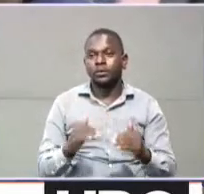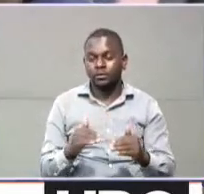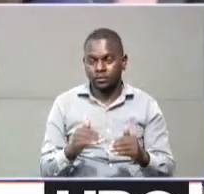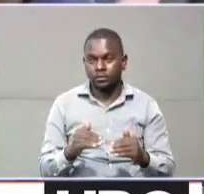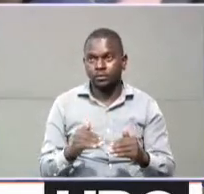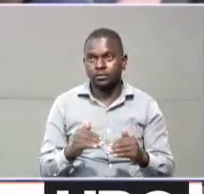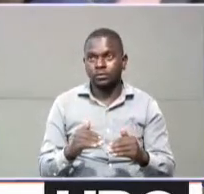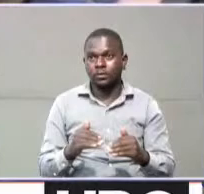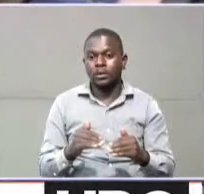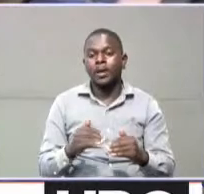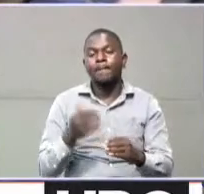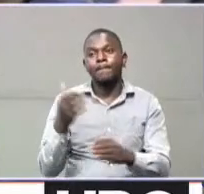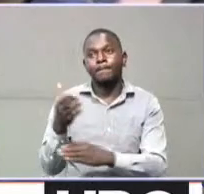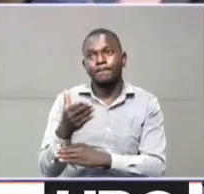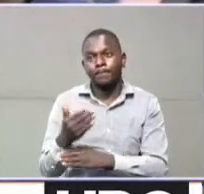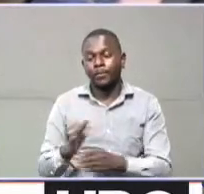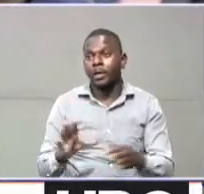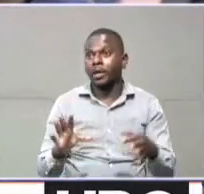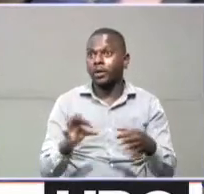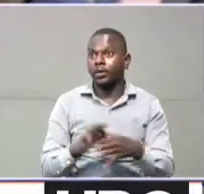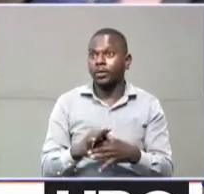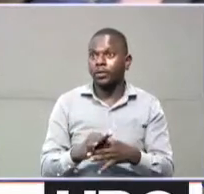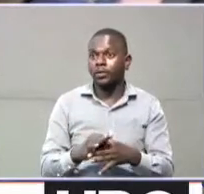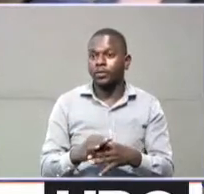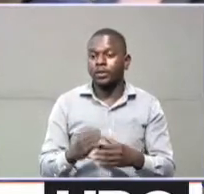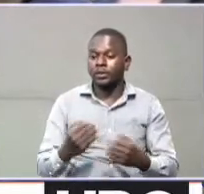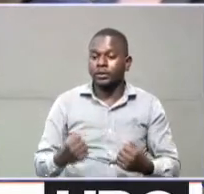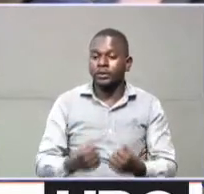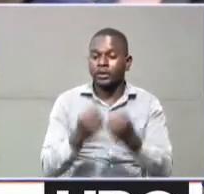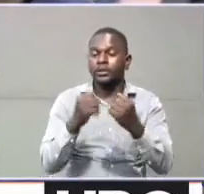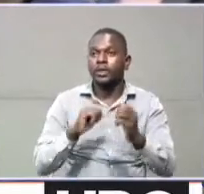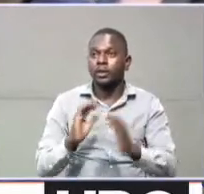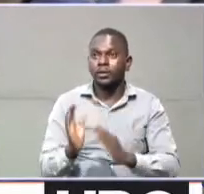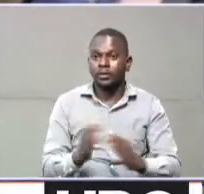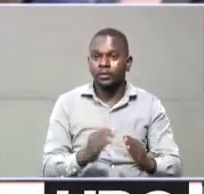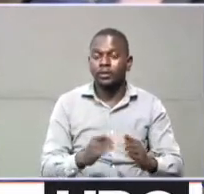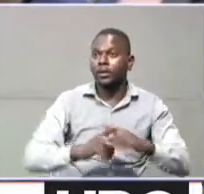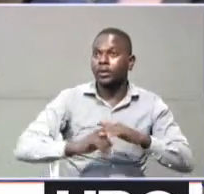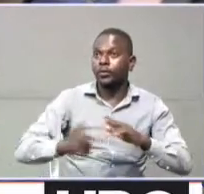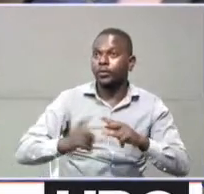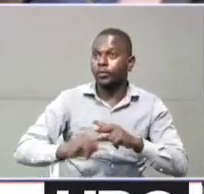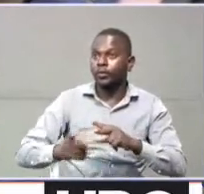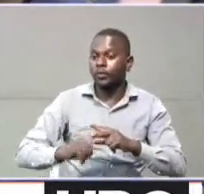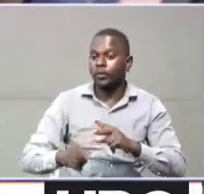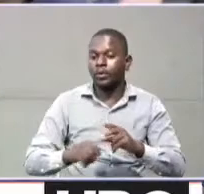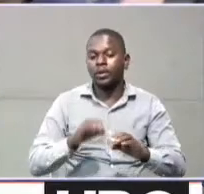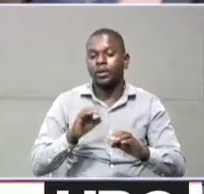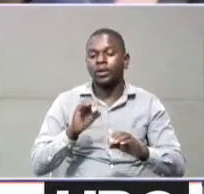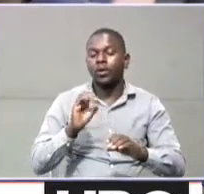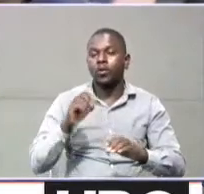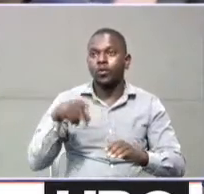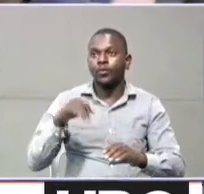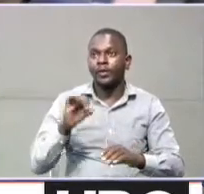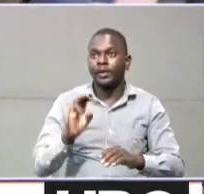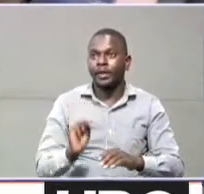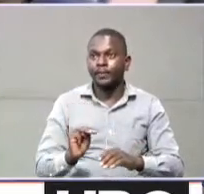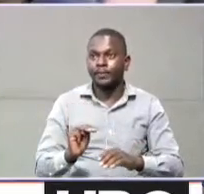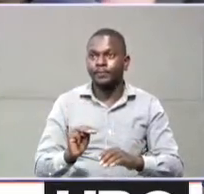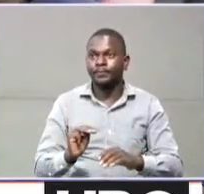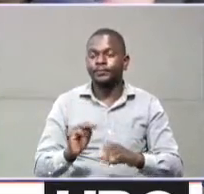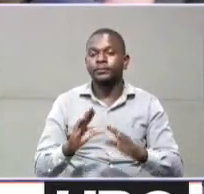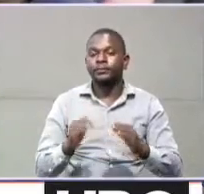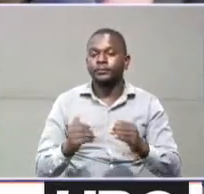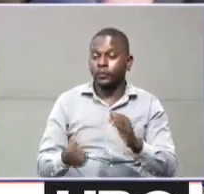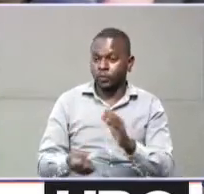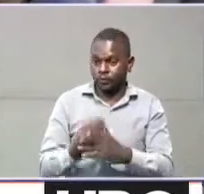linking the ministry of relief disaster preparedness and refugees from the office of the prime minister will be